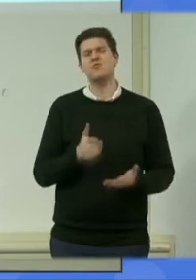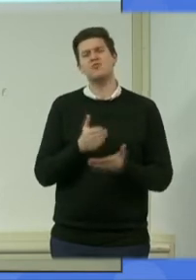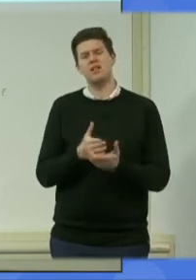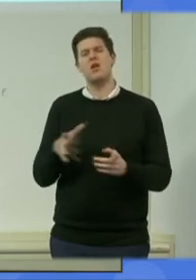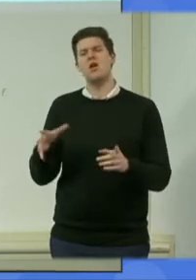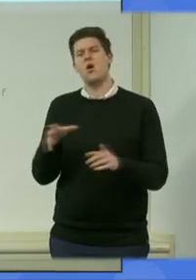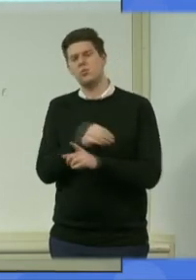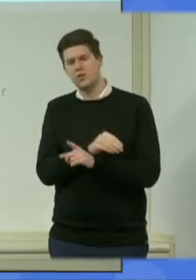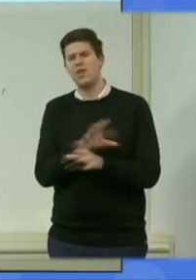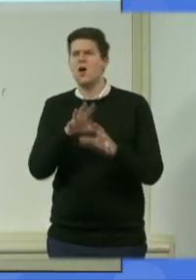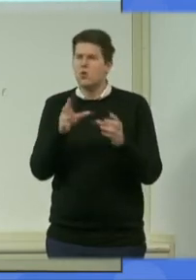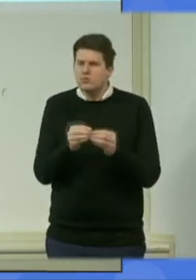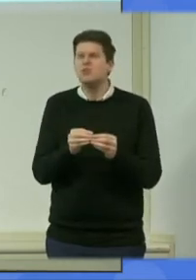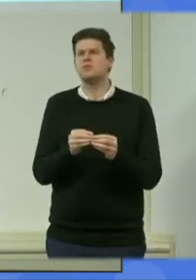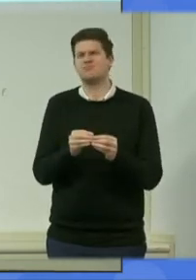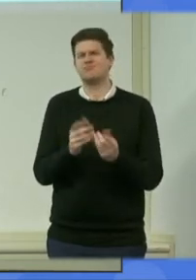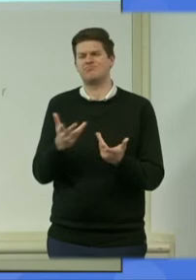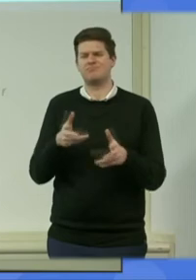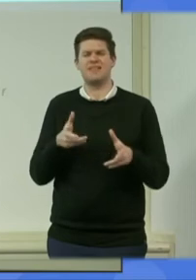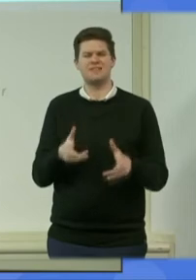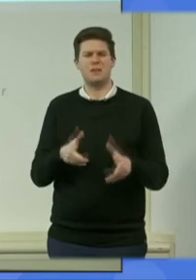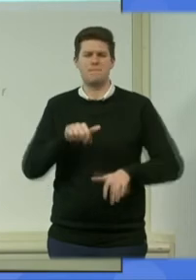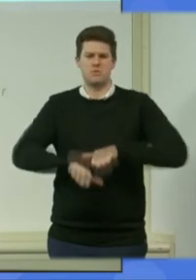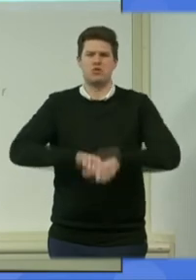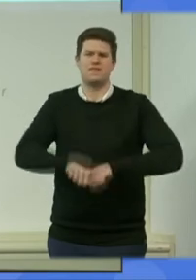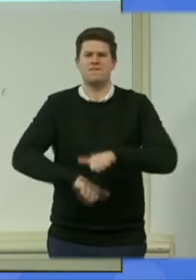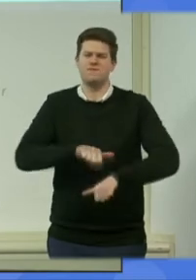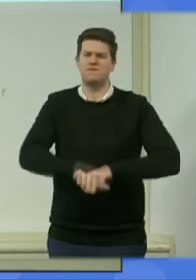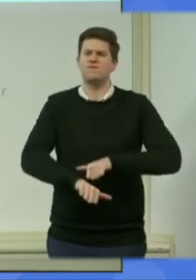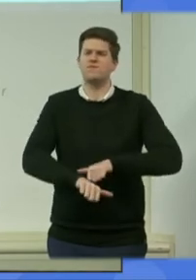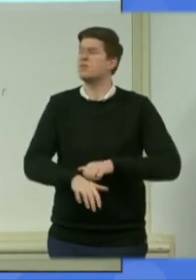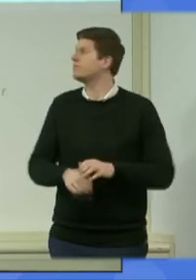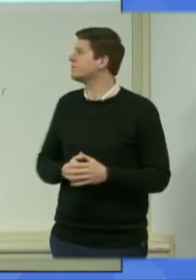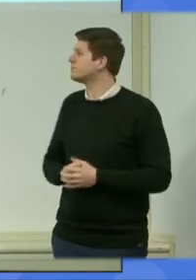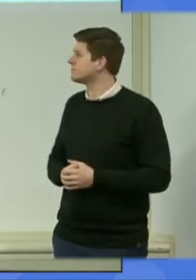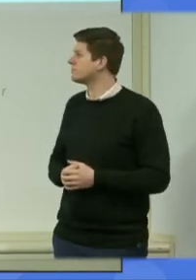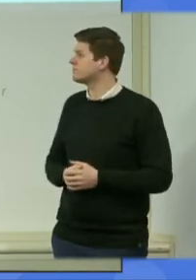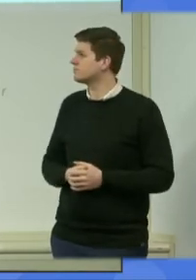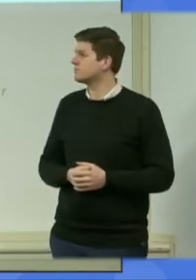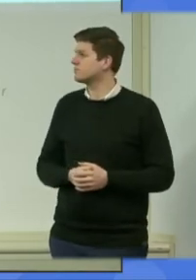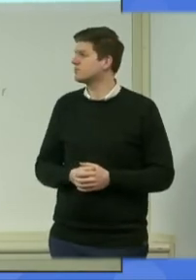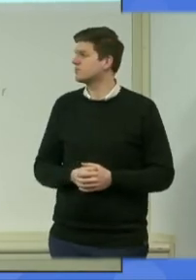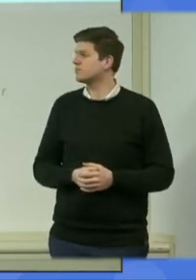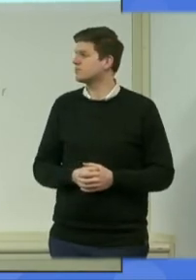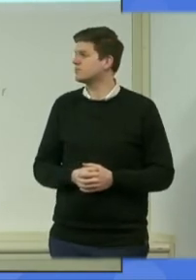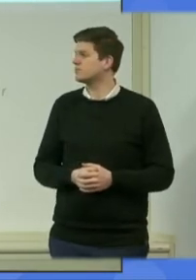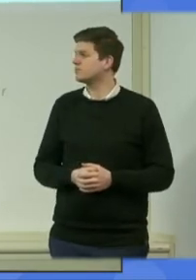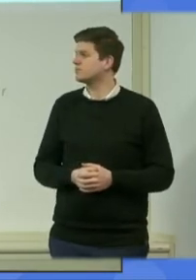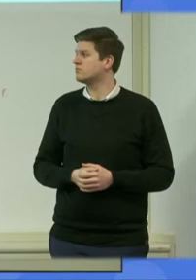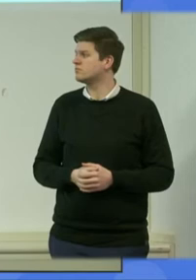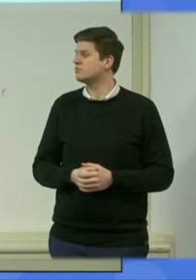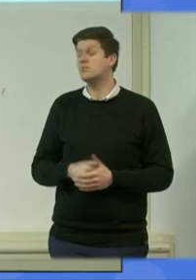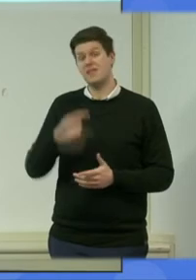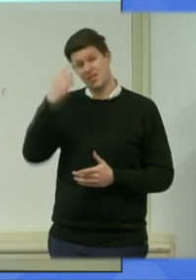so that's not a problem. So think about it as a whole. And secondly, think about how the different parts fit together, because when different parts of a